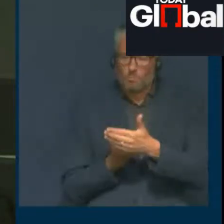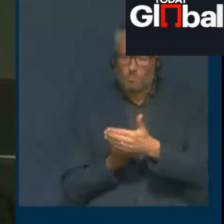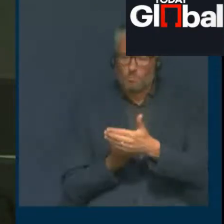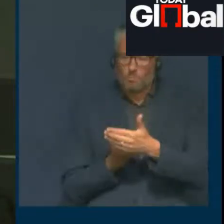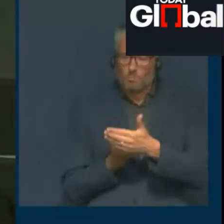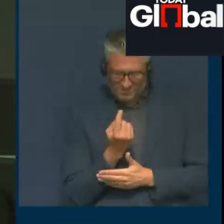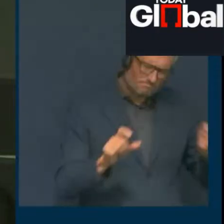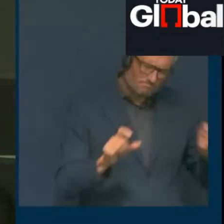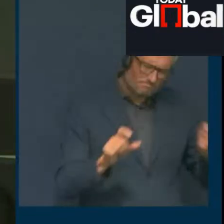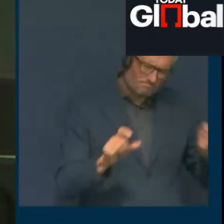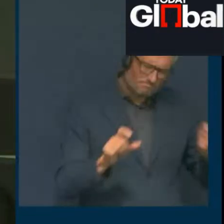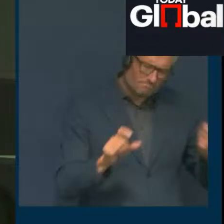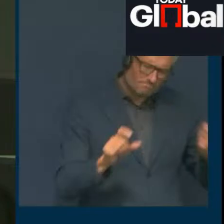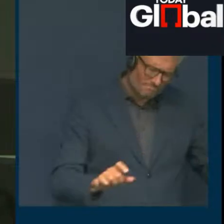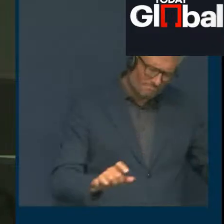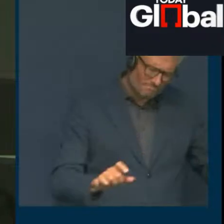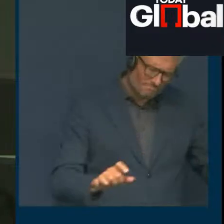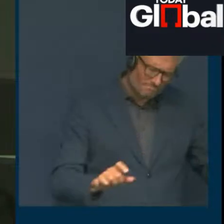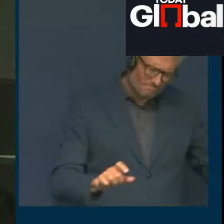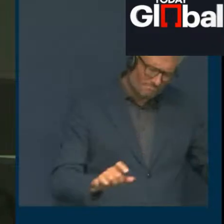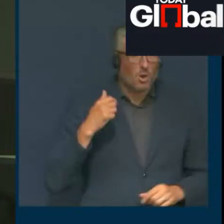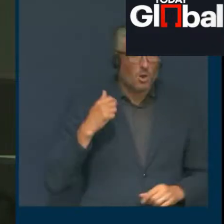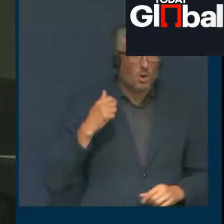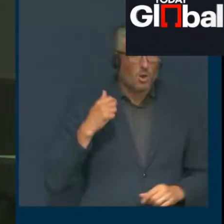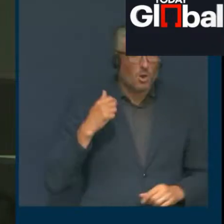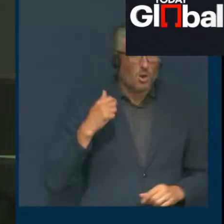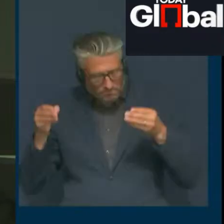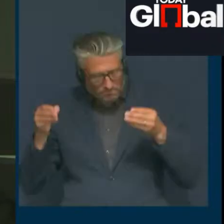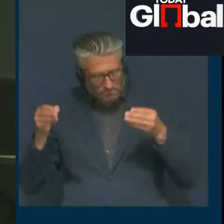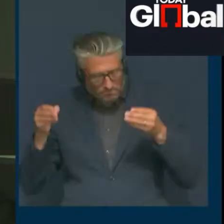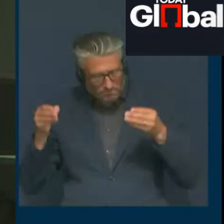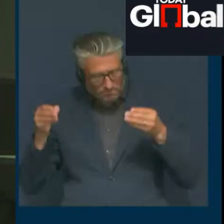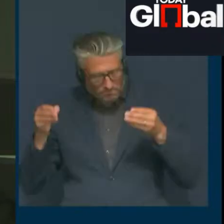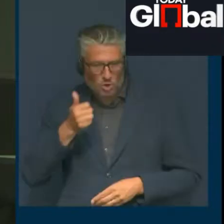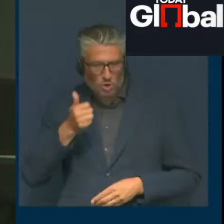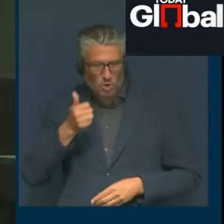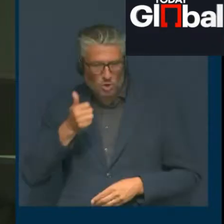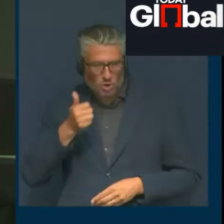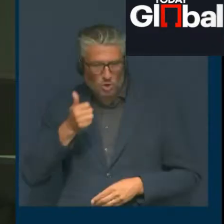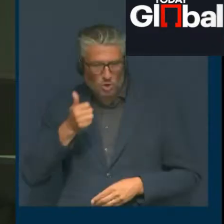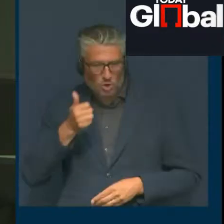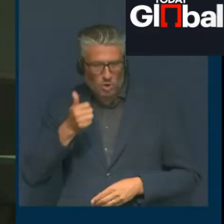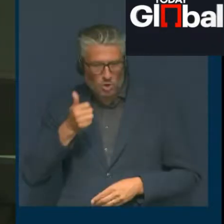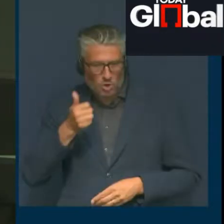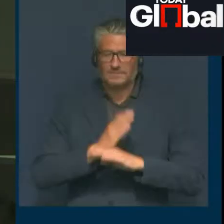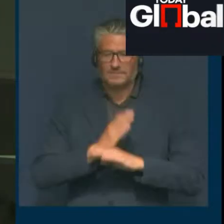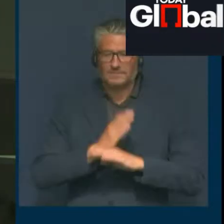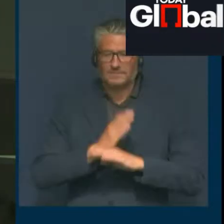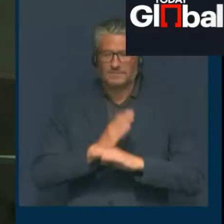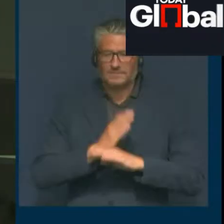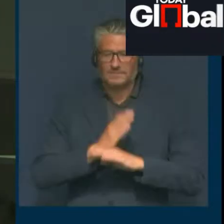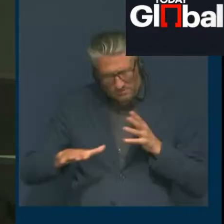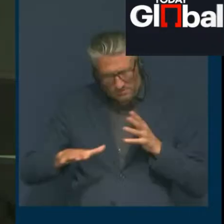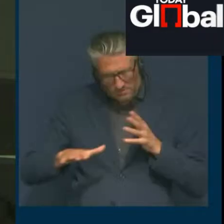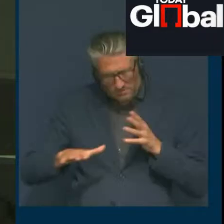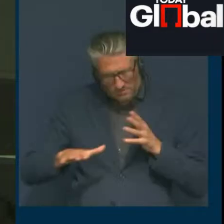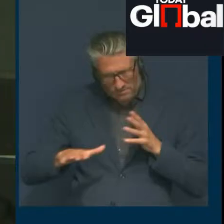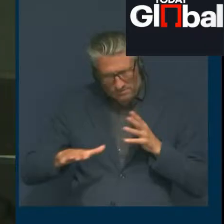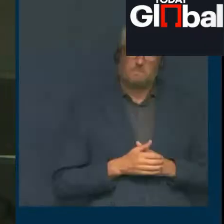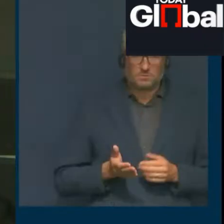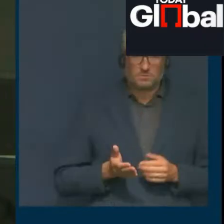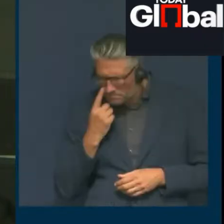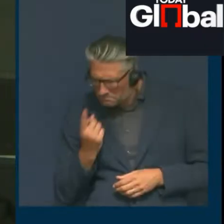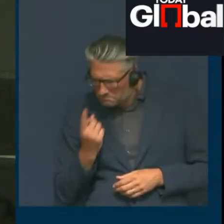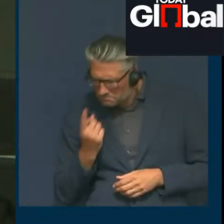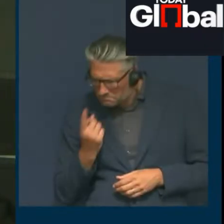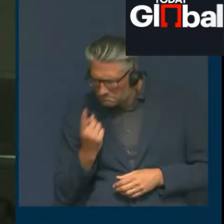women and girls with disabilities. The competent authorities include their needs in the national